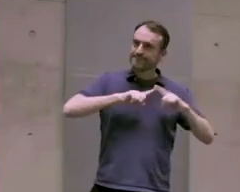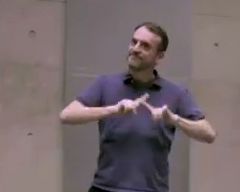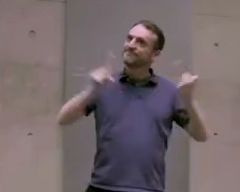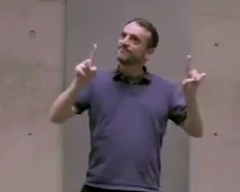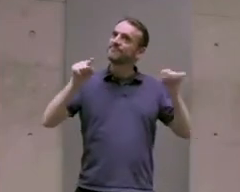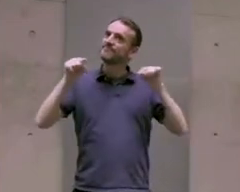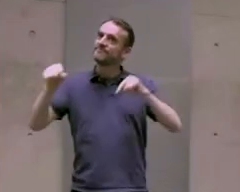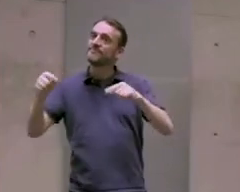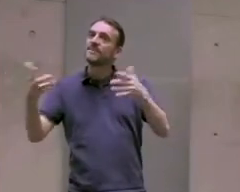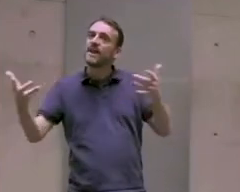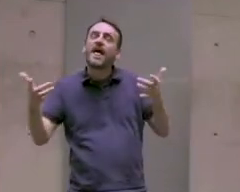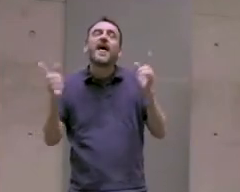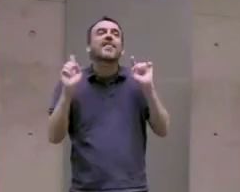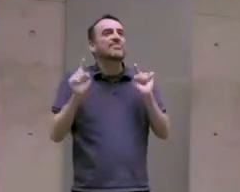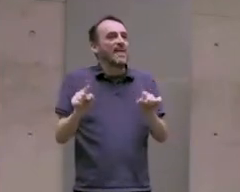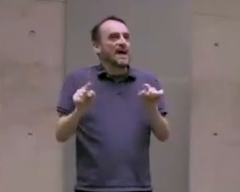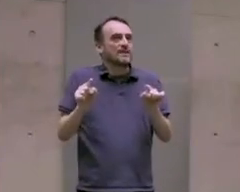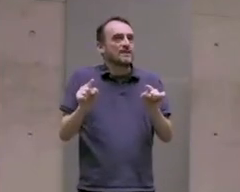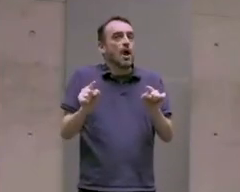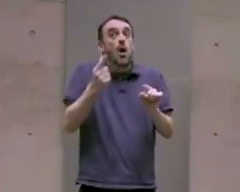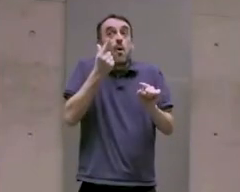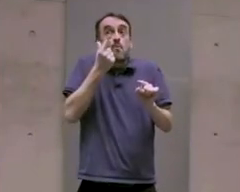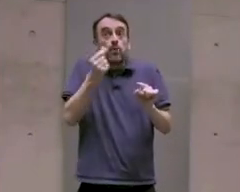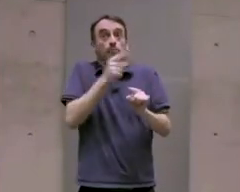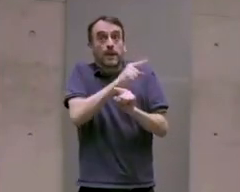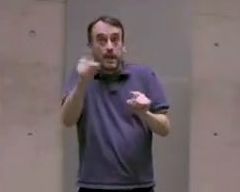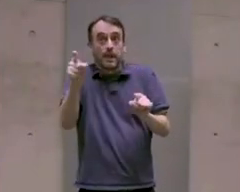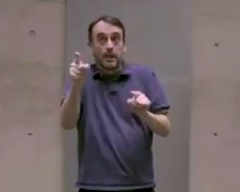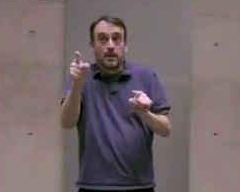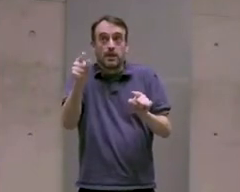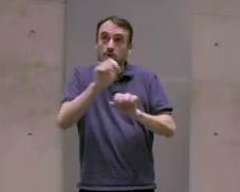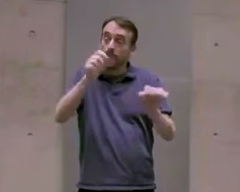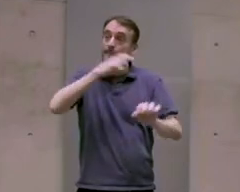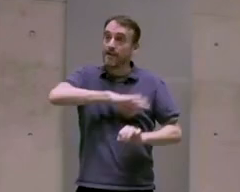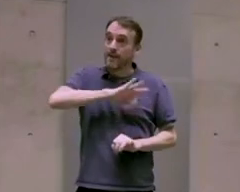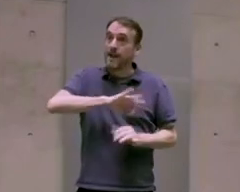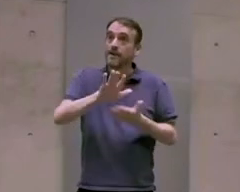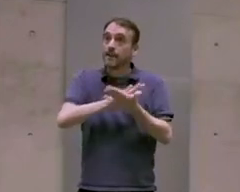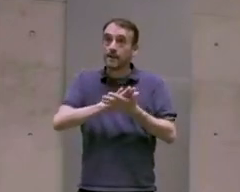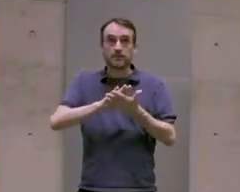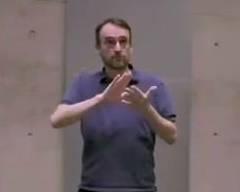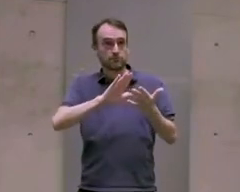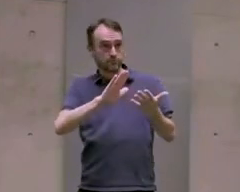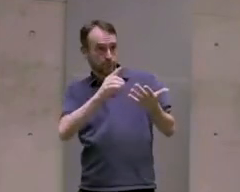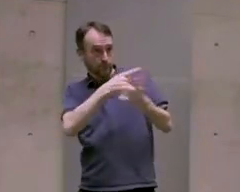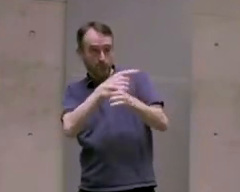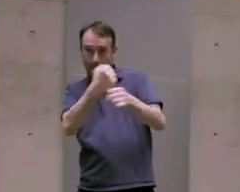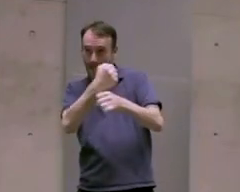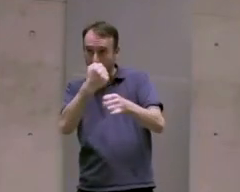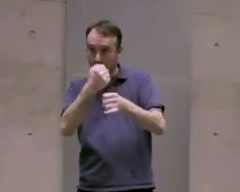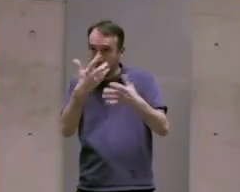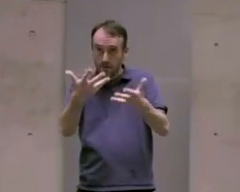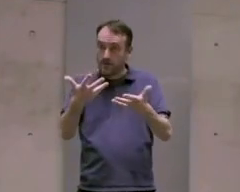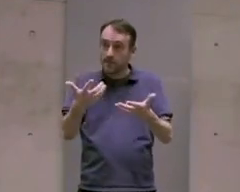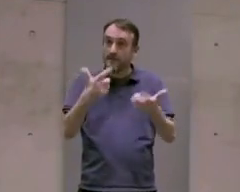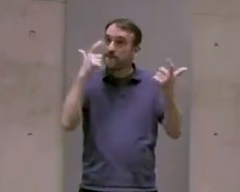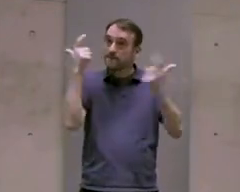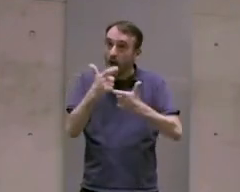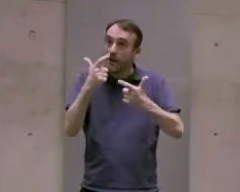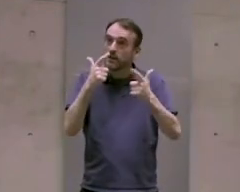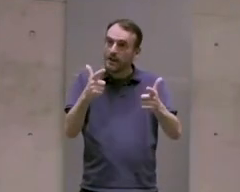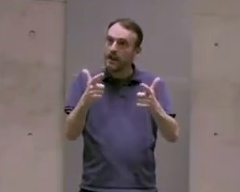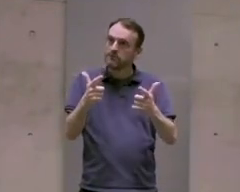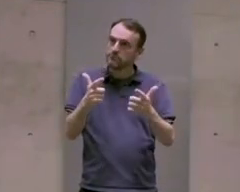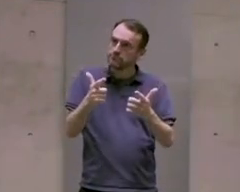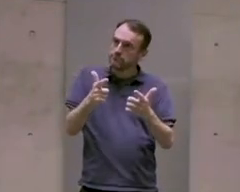And that's the thing, very possibly, A, that's going to make it fun to make something, because it's going to be very personal in that way, that it's interesting to you.